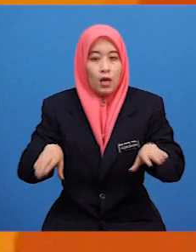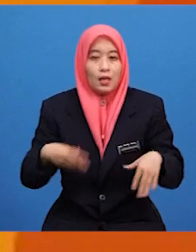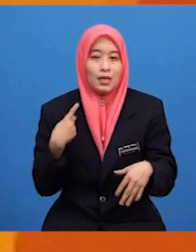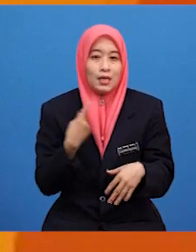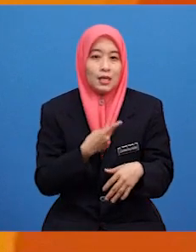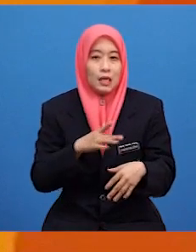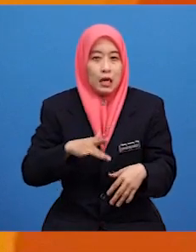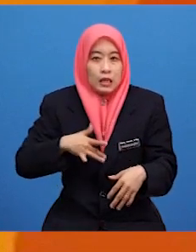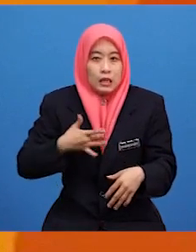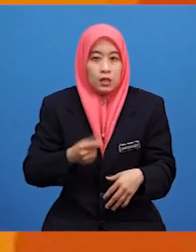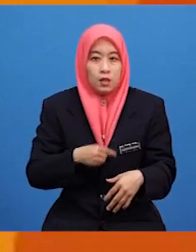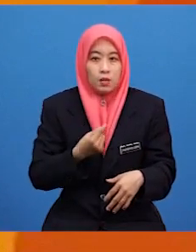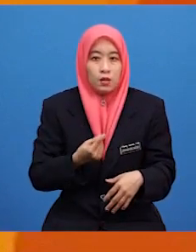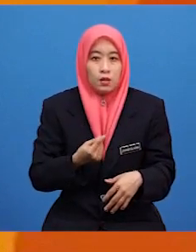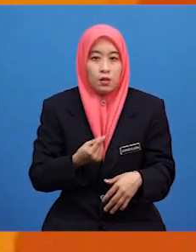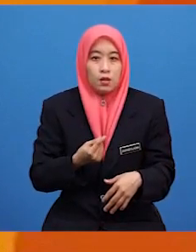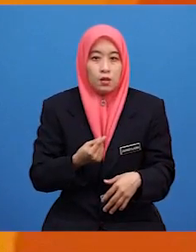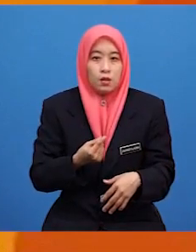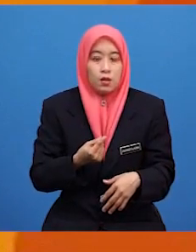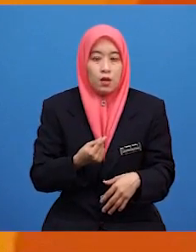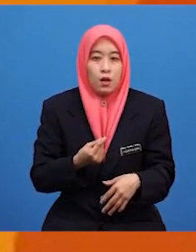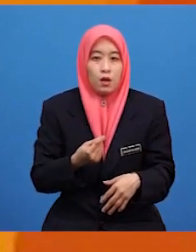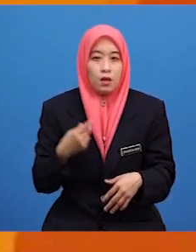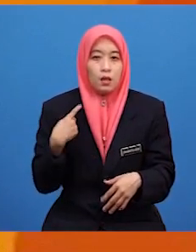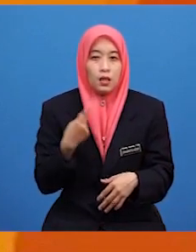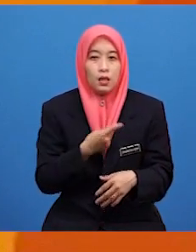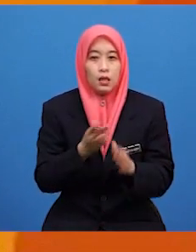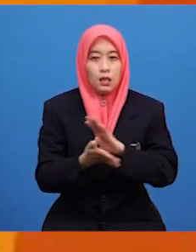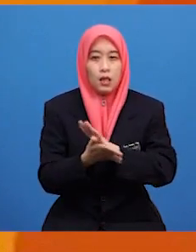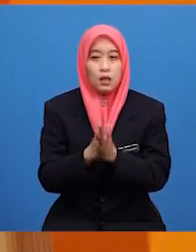also teaches us to be loving to others.